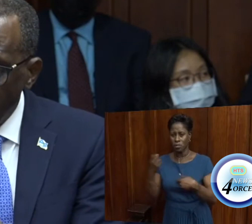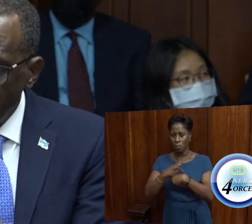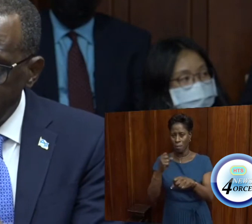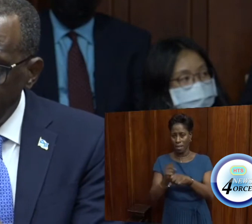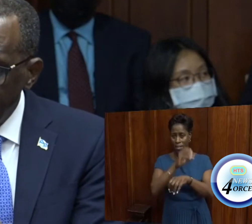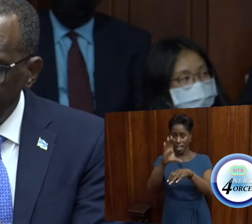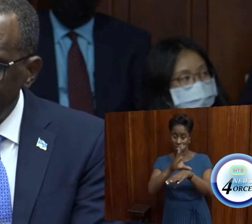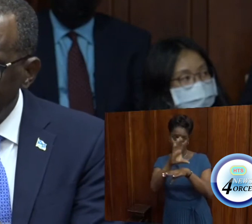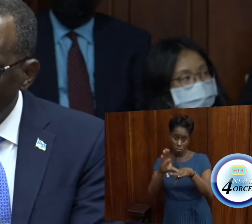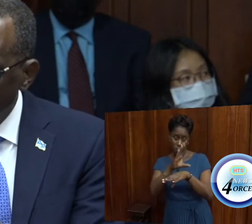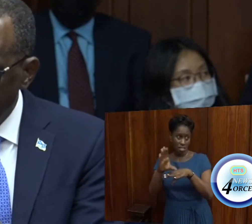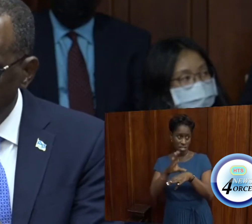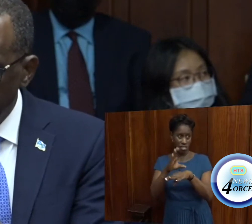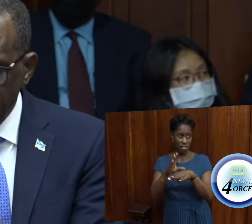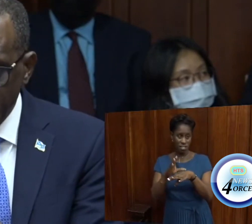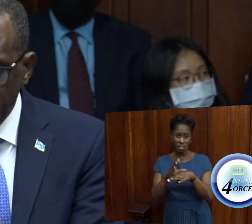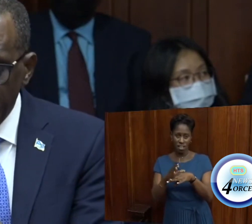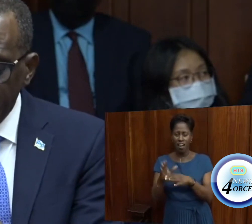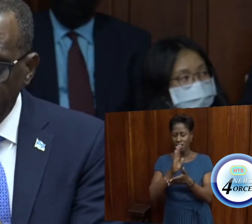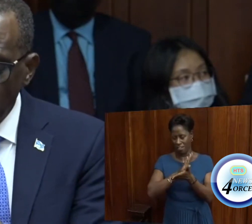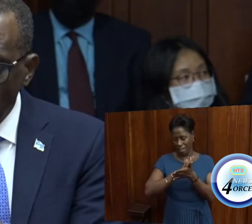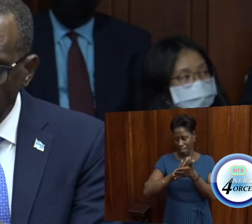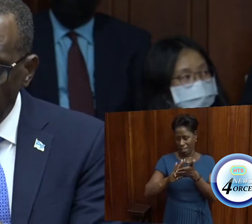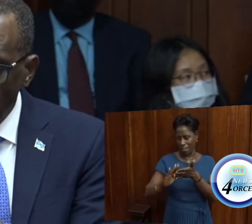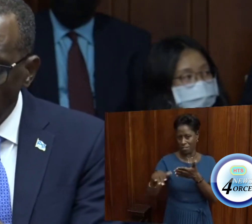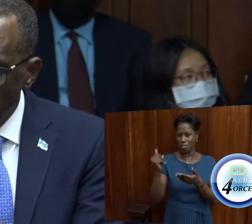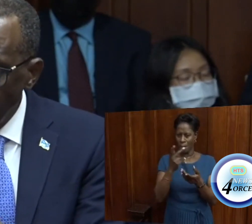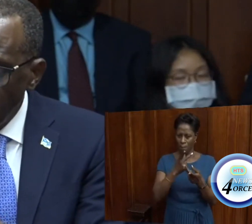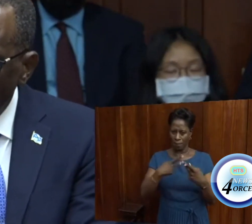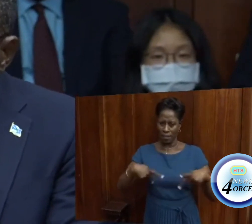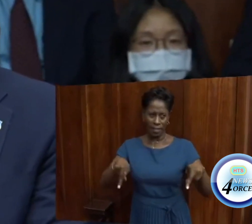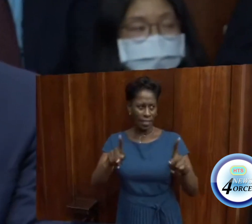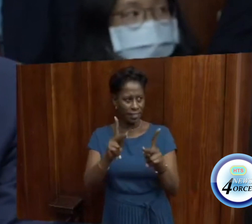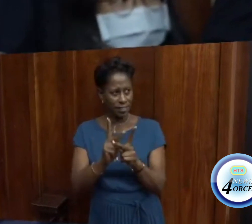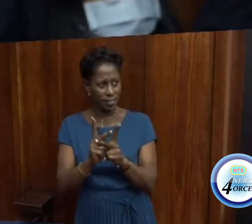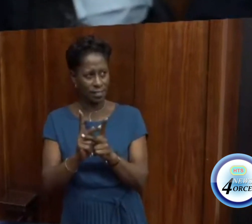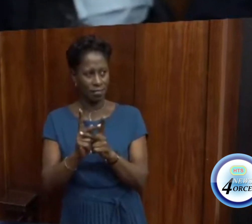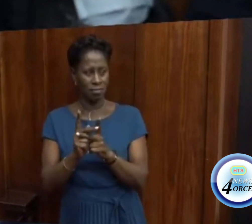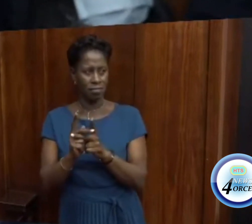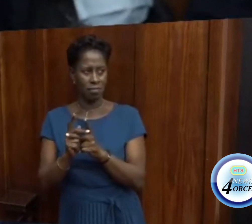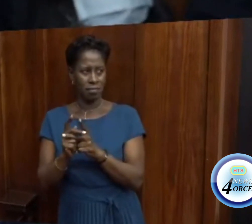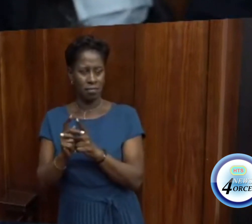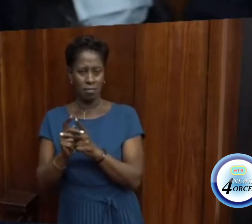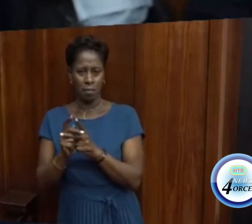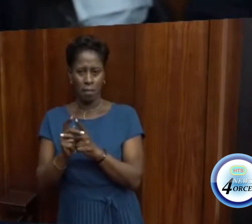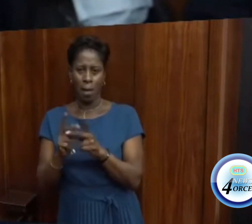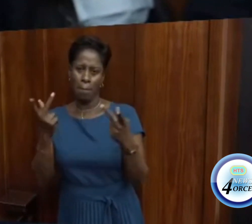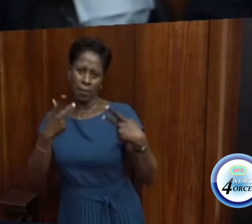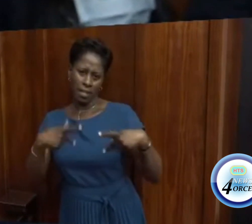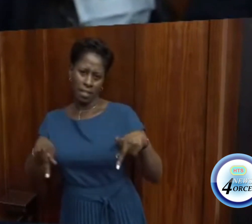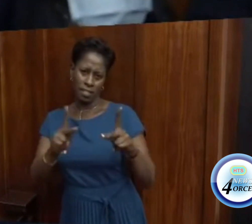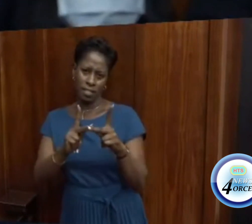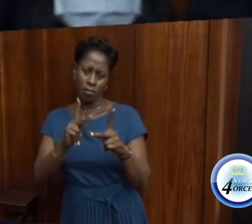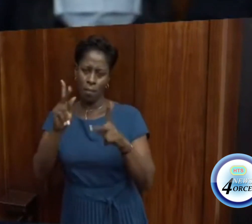2022-2023 budget. Pierre, who delivered his first ever budget address on Tuesday, provided a sign language interpreter so the